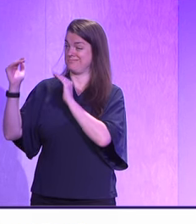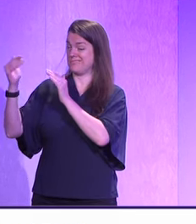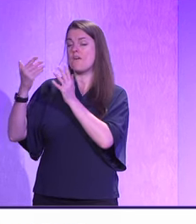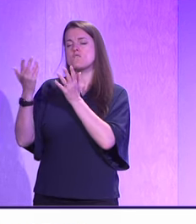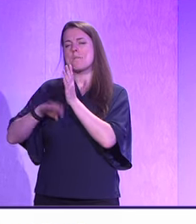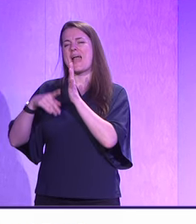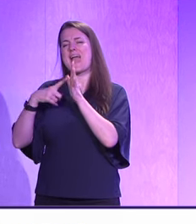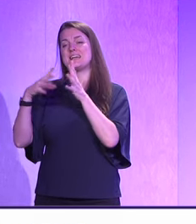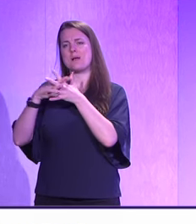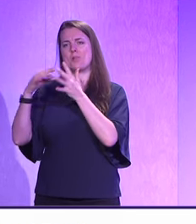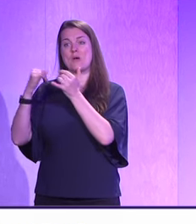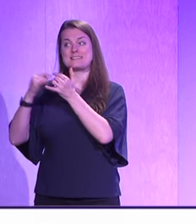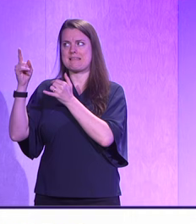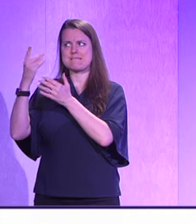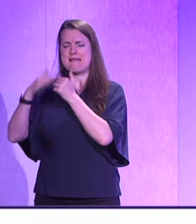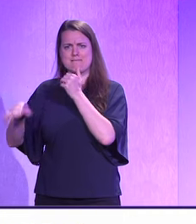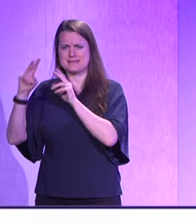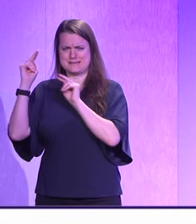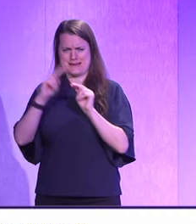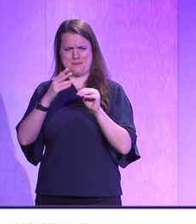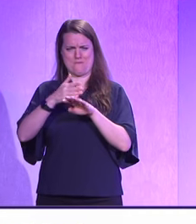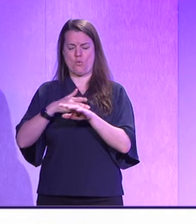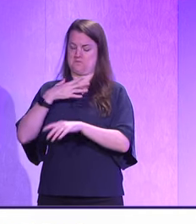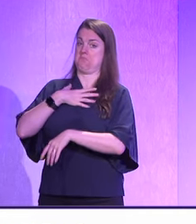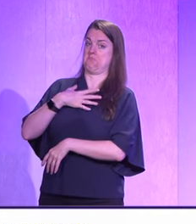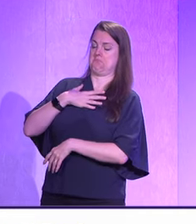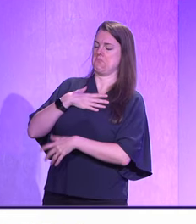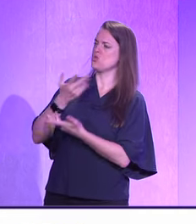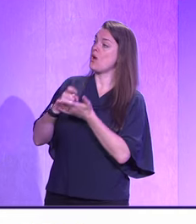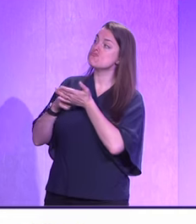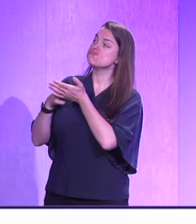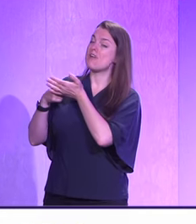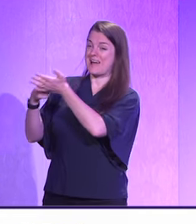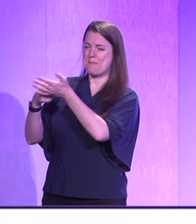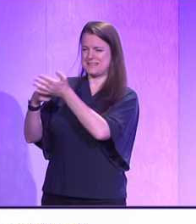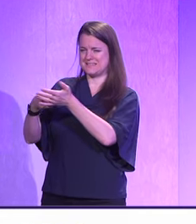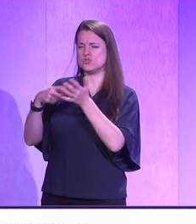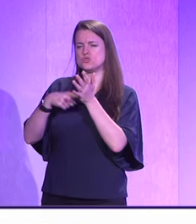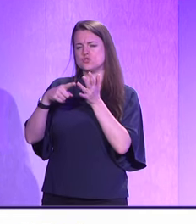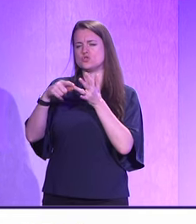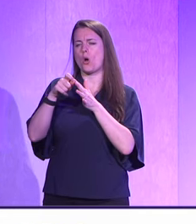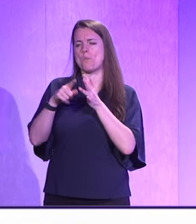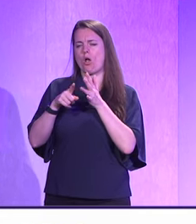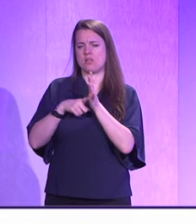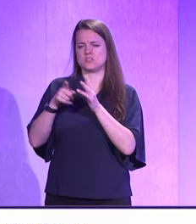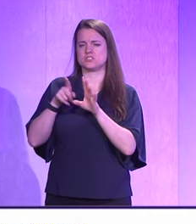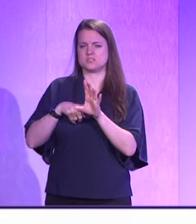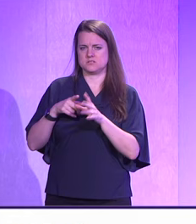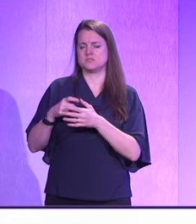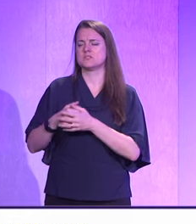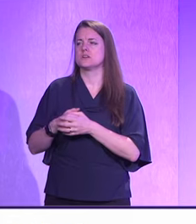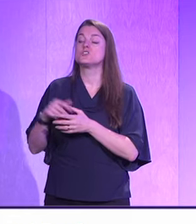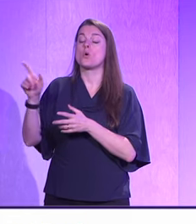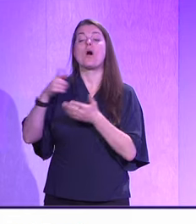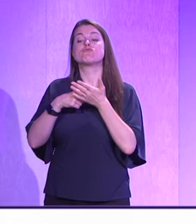who'd never seen these before as well, which was interesting to see. So, and I recommended them to him. So I recommend it. Go to devopstopologies.com,